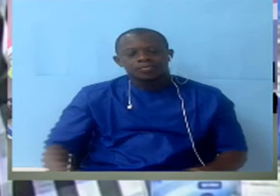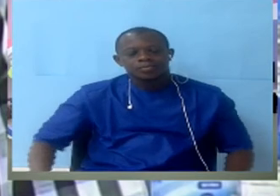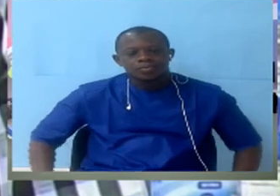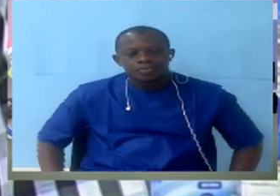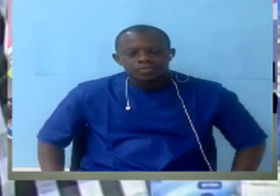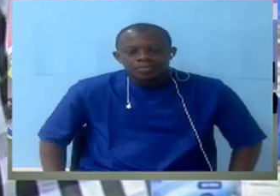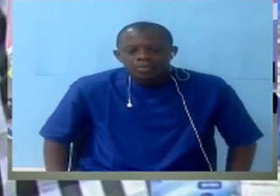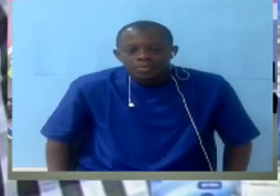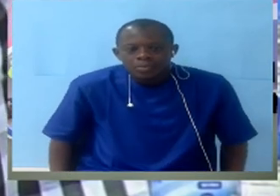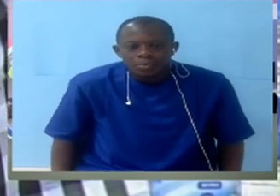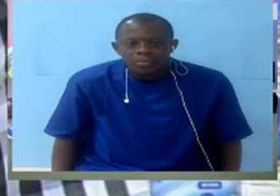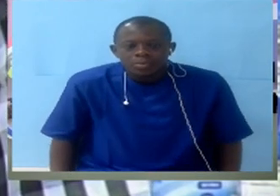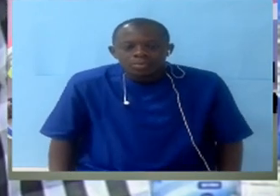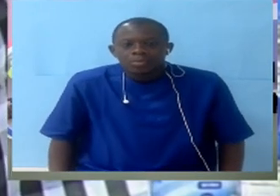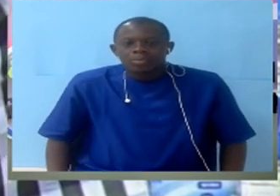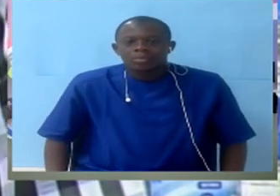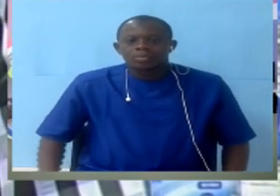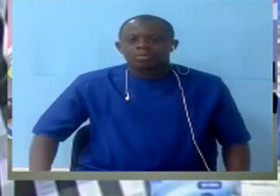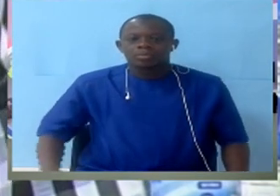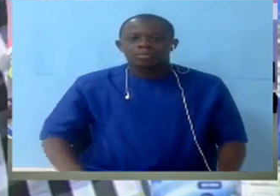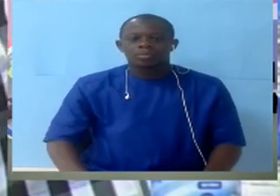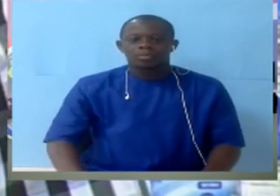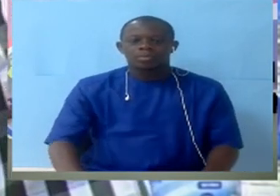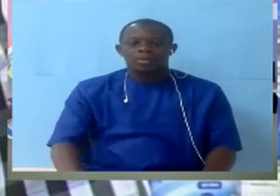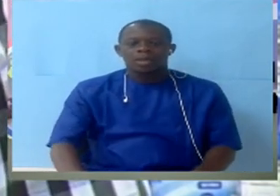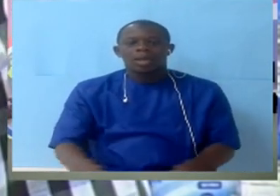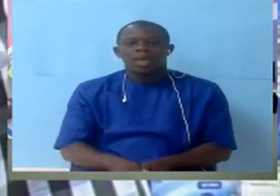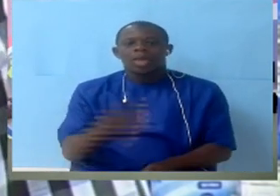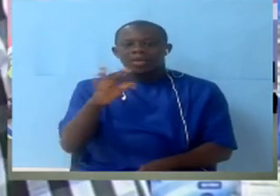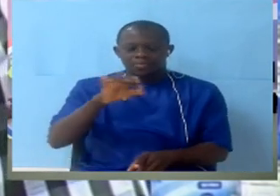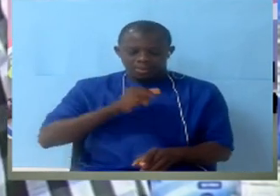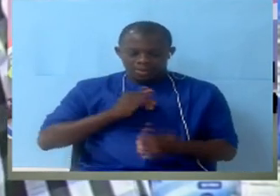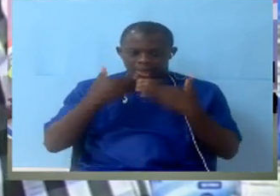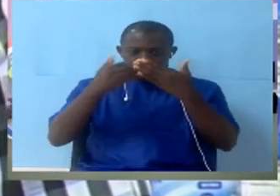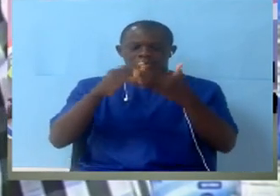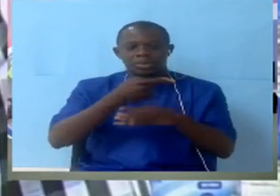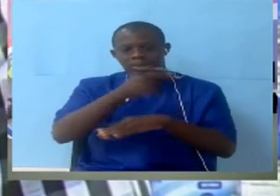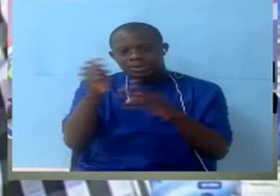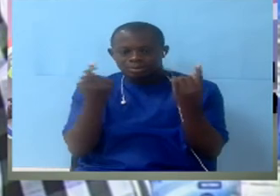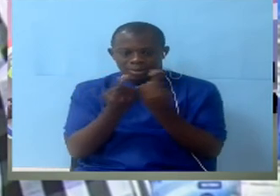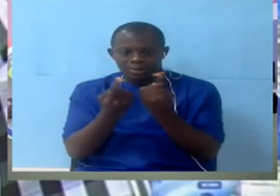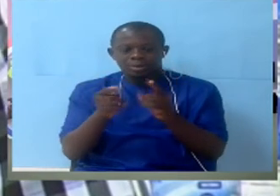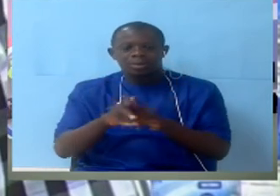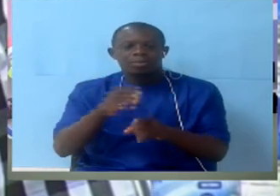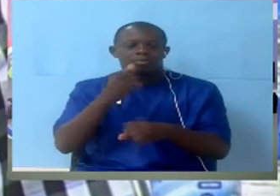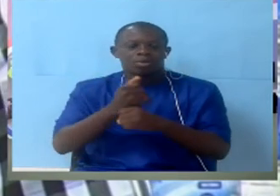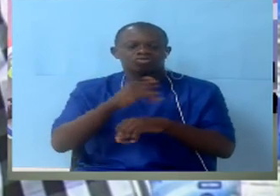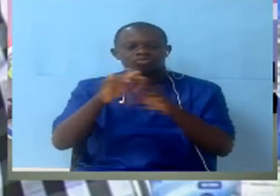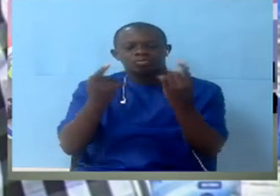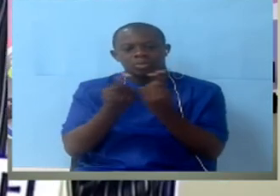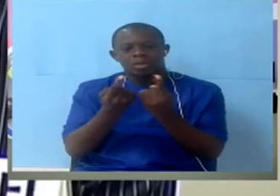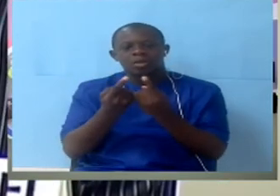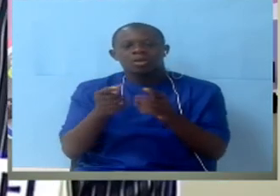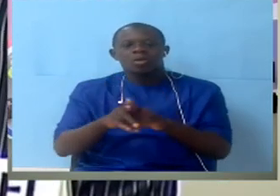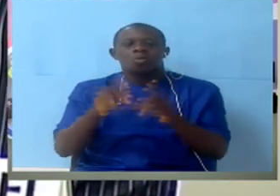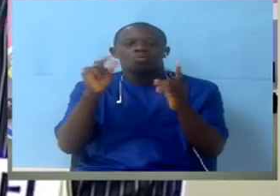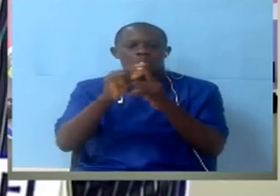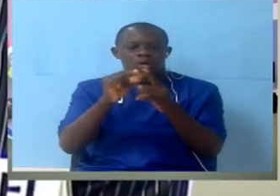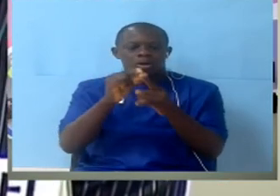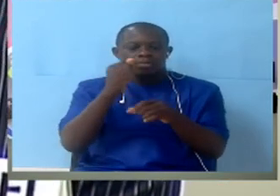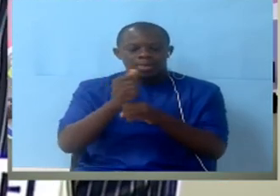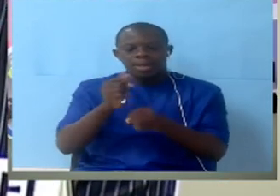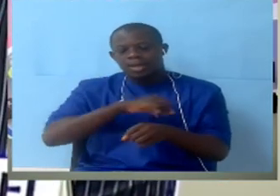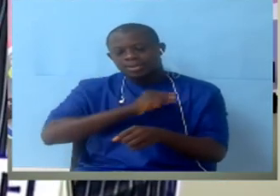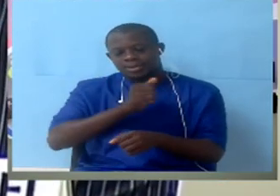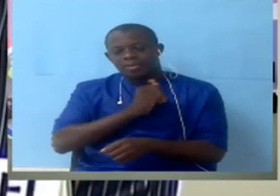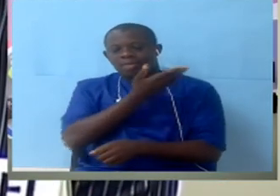Oh, you fire aka bullshit la tal hajo. Then if I tell him things like that, he will just bullshit me and go. So as a